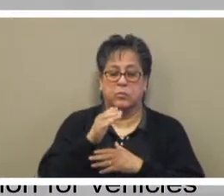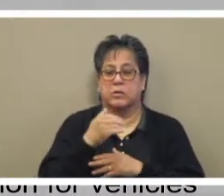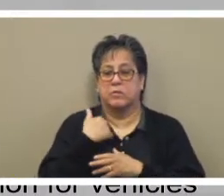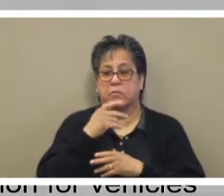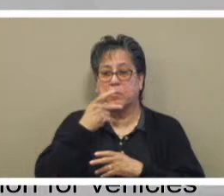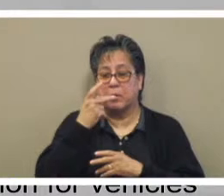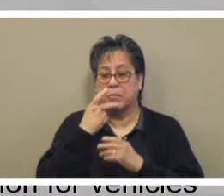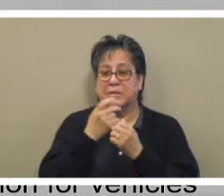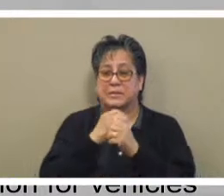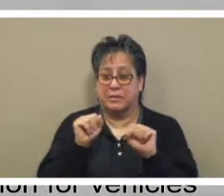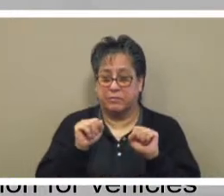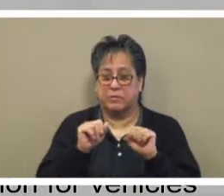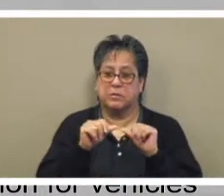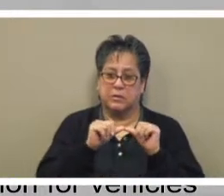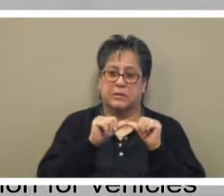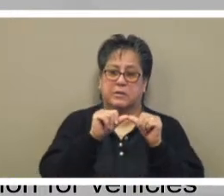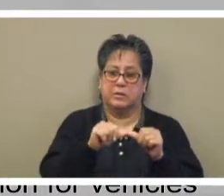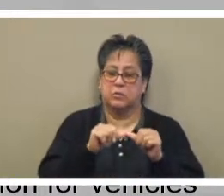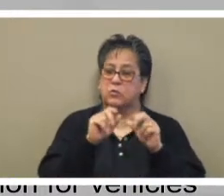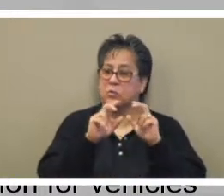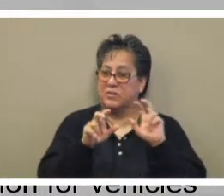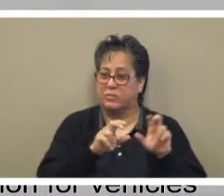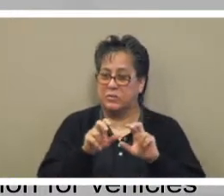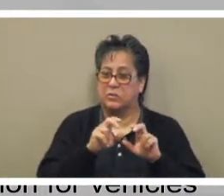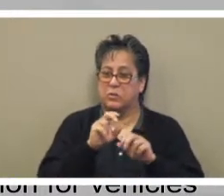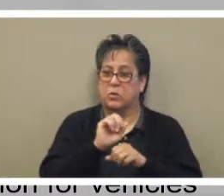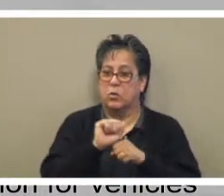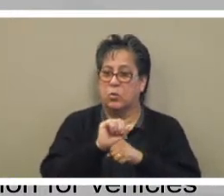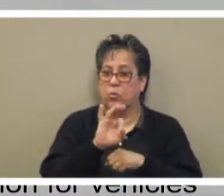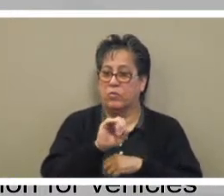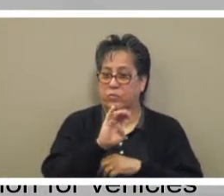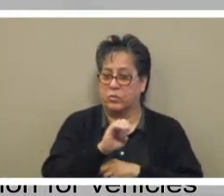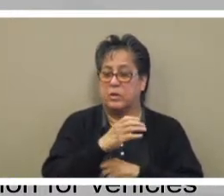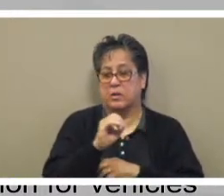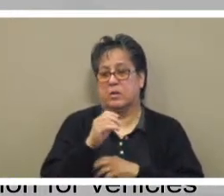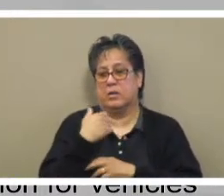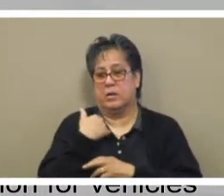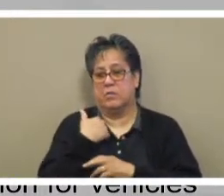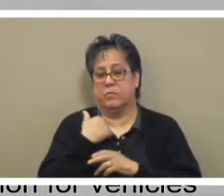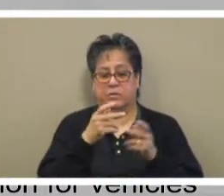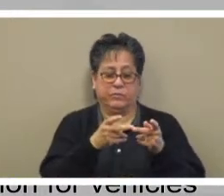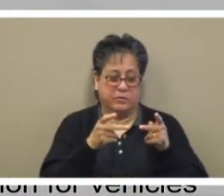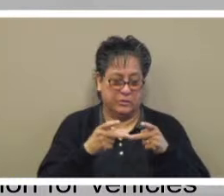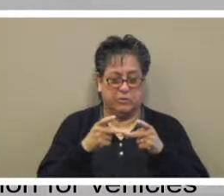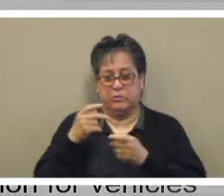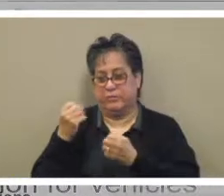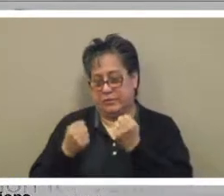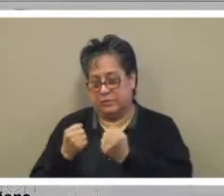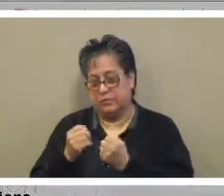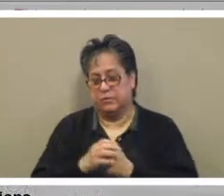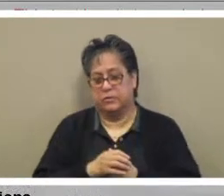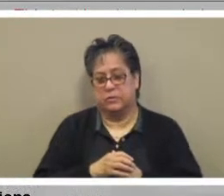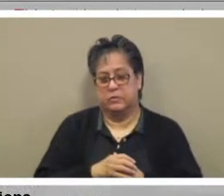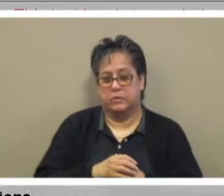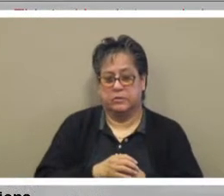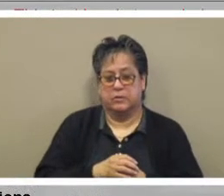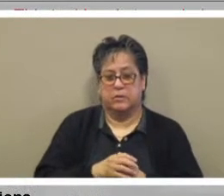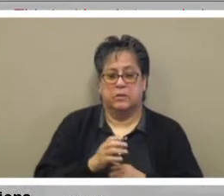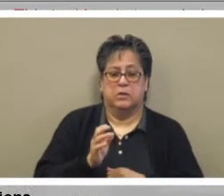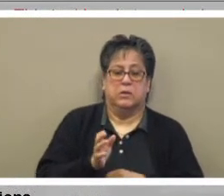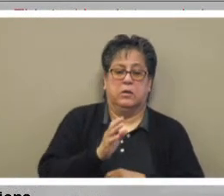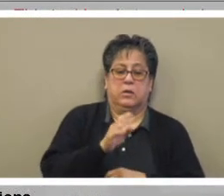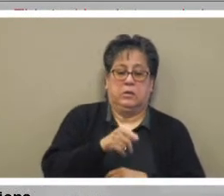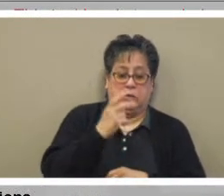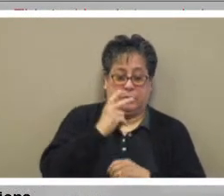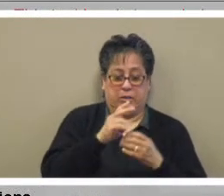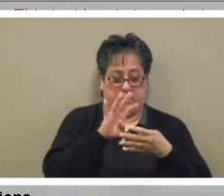safety, our continued investment in our workforce, and addressing our facilities and our vehicles. So here